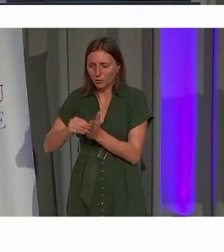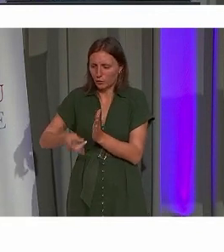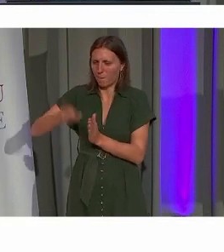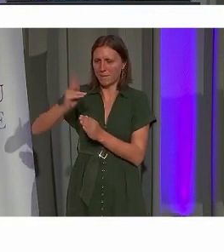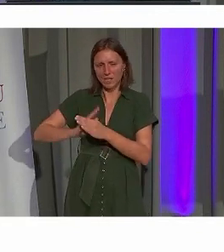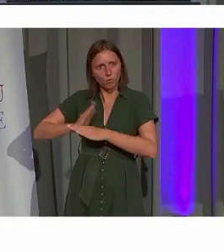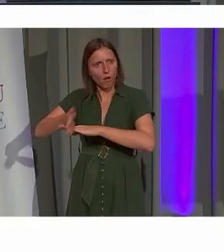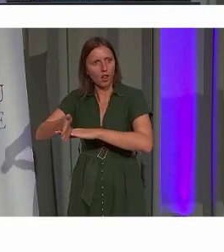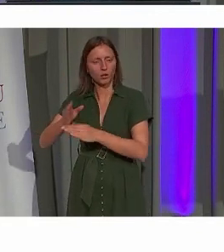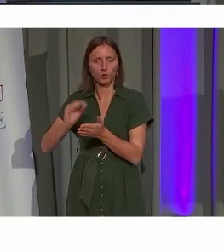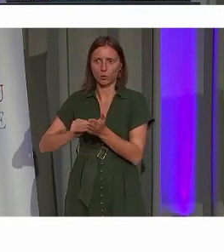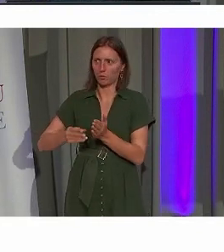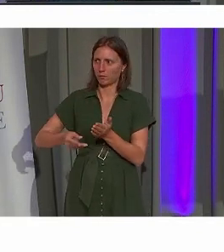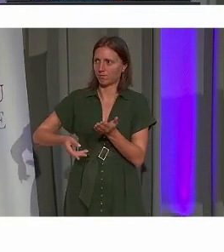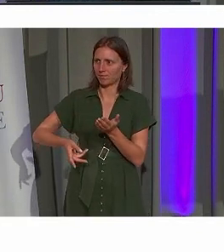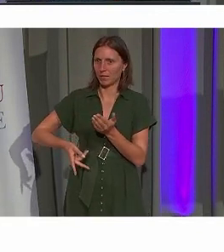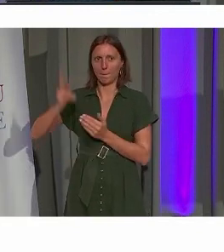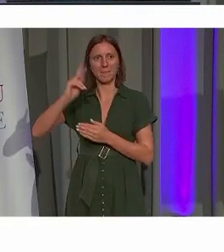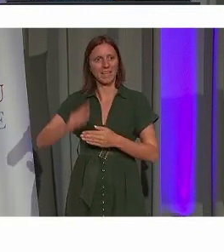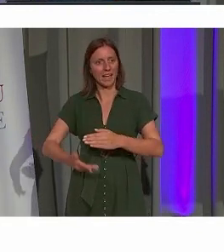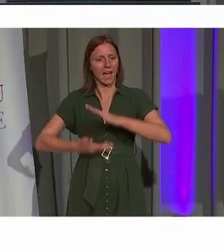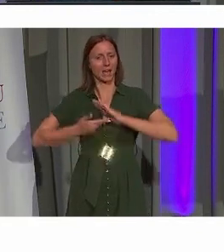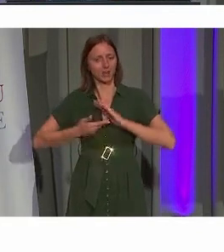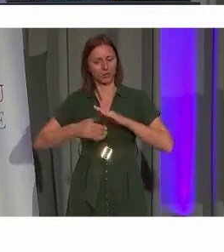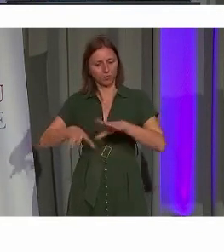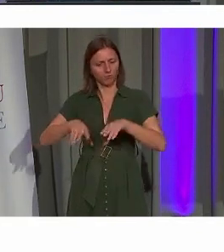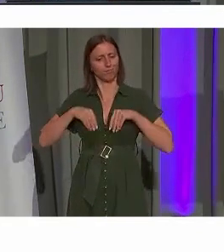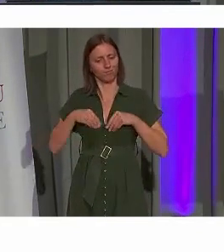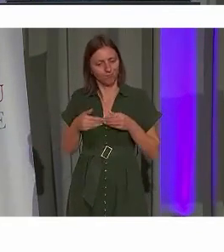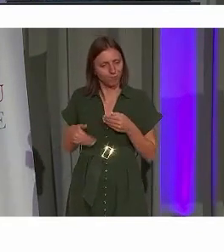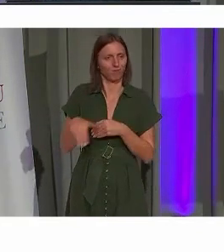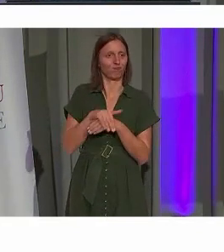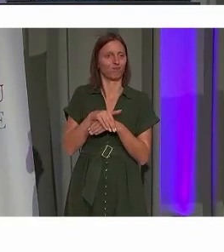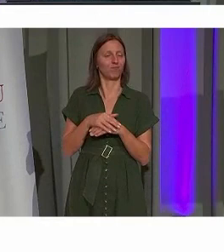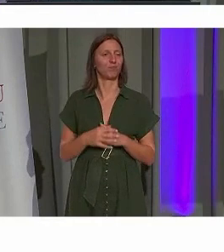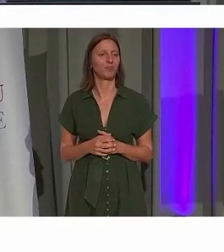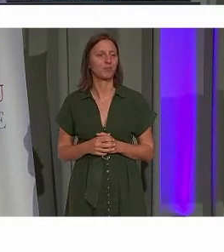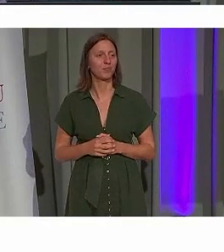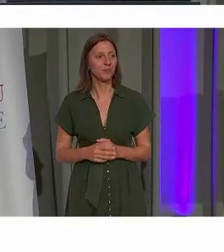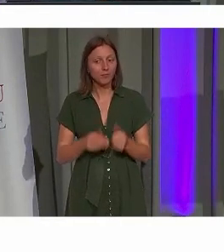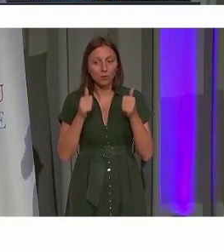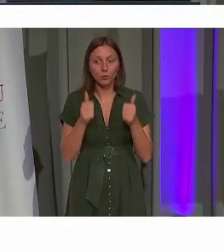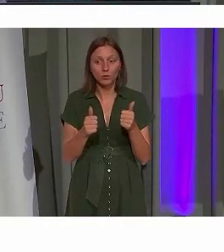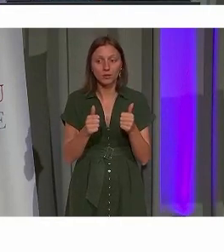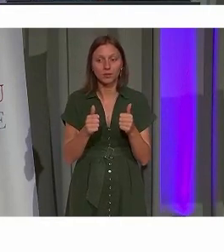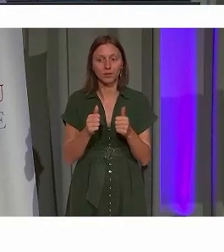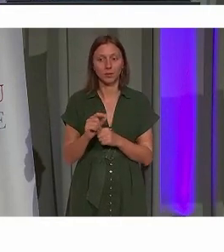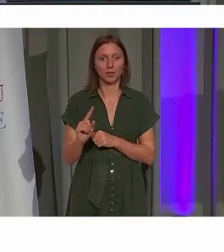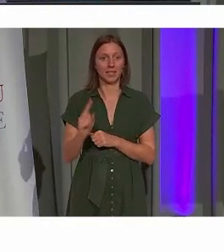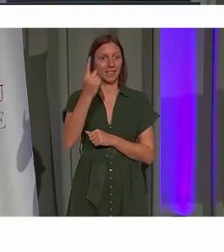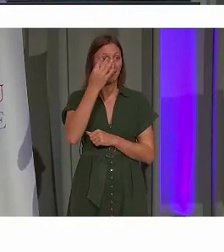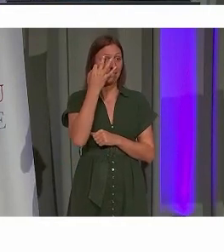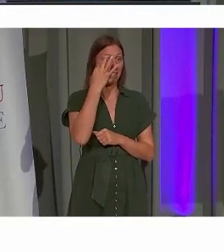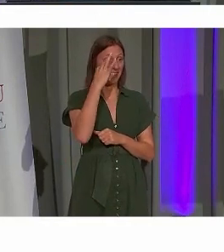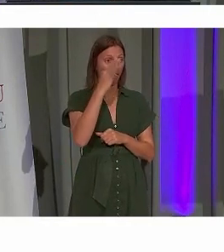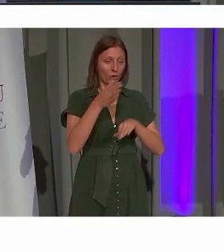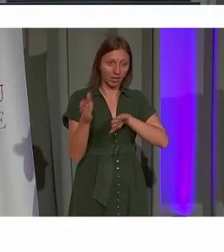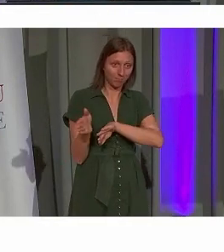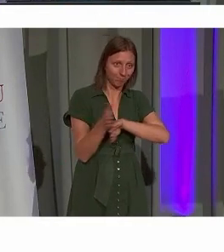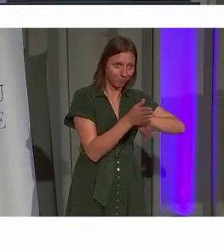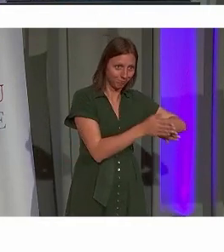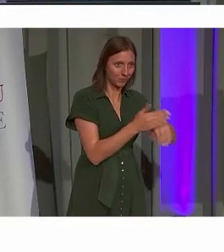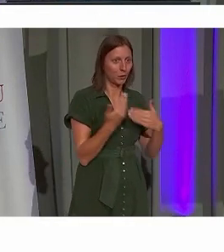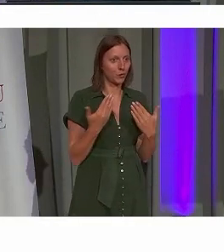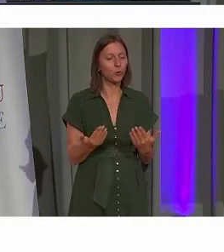further and further, and then you make your project more and more accessible, and you actually embrace cultural heritage as well.